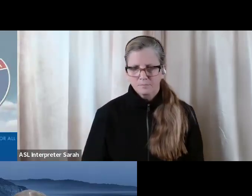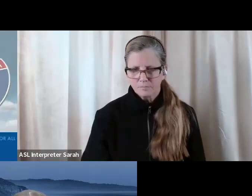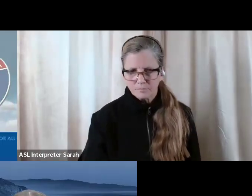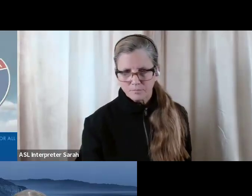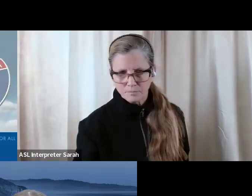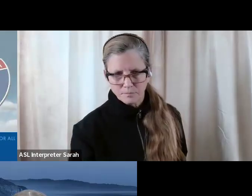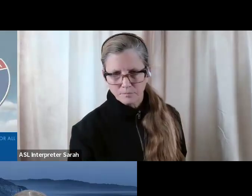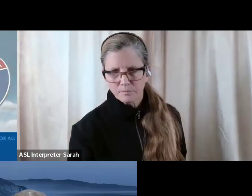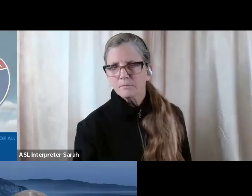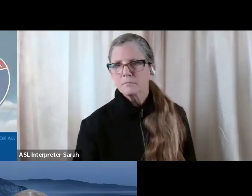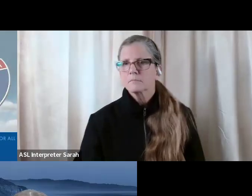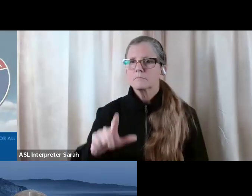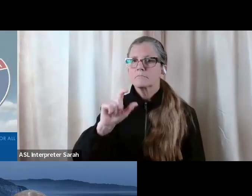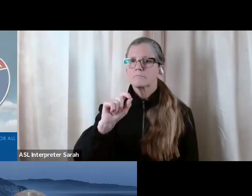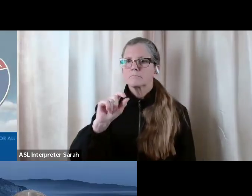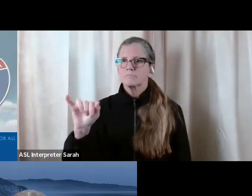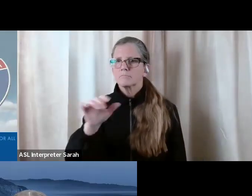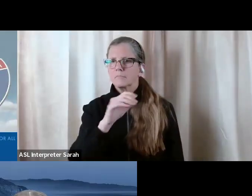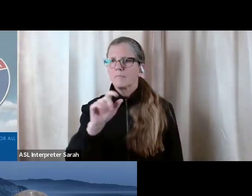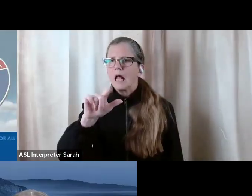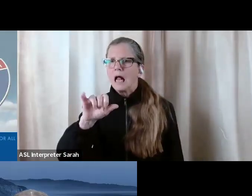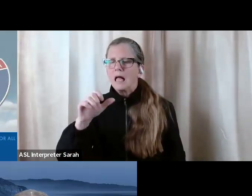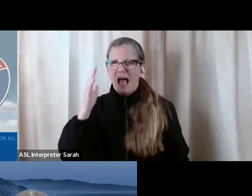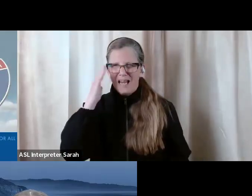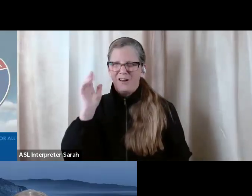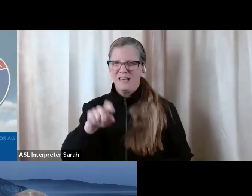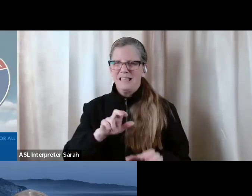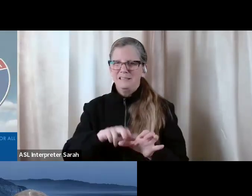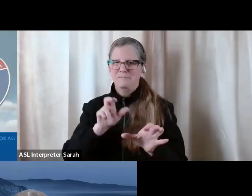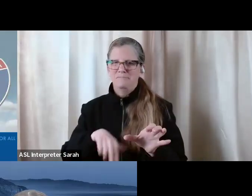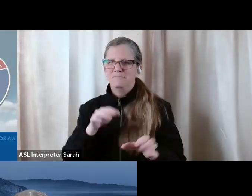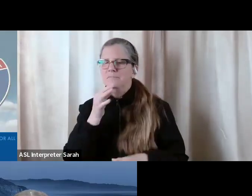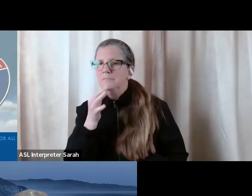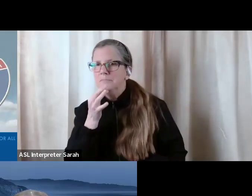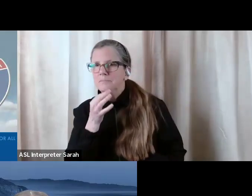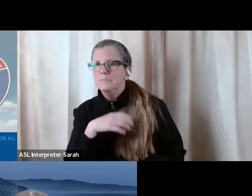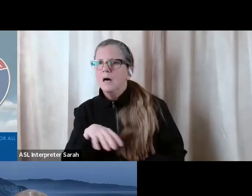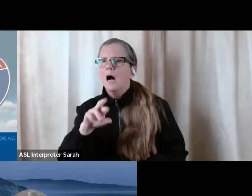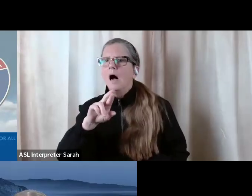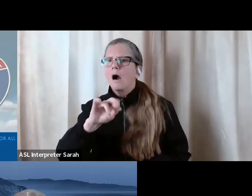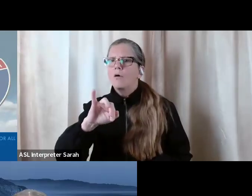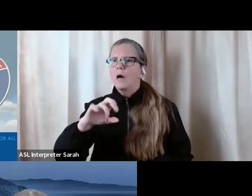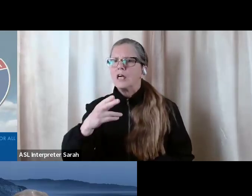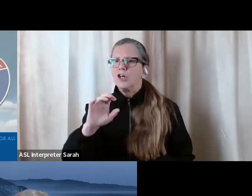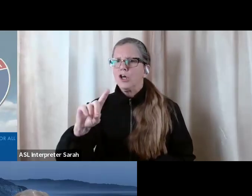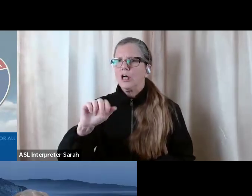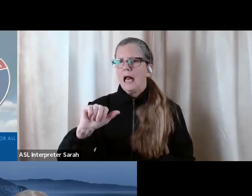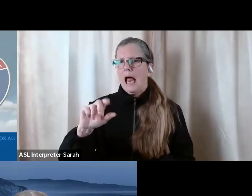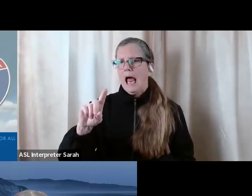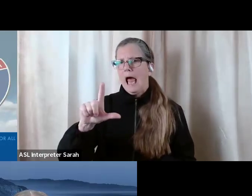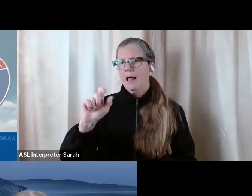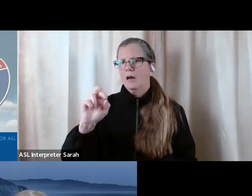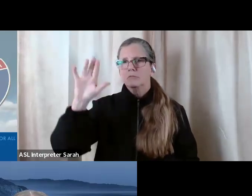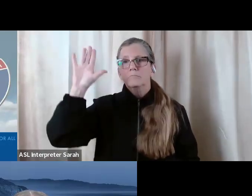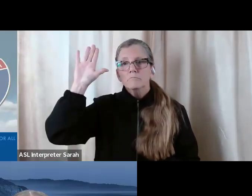Loy and Lisa, I know you have to jump soon, but I see Mr. Richard Adler has his hand up, so I